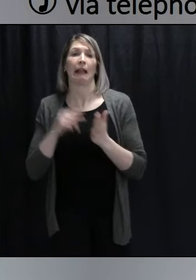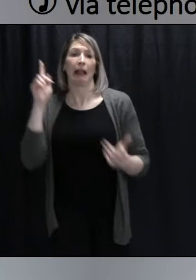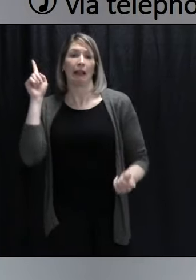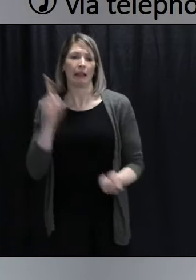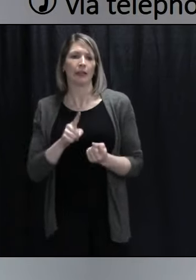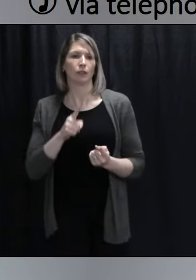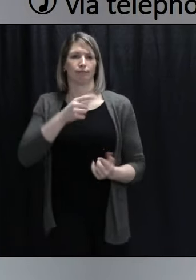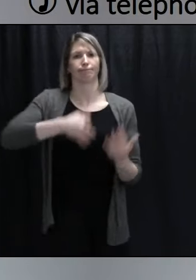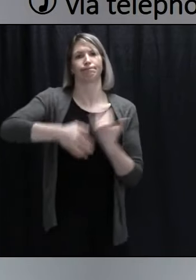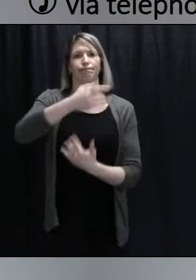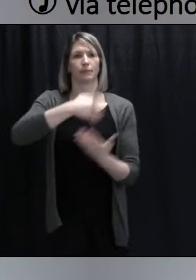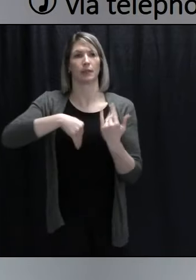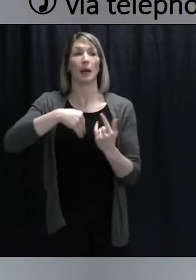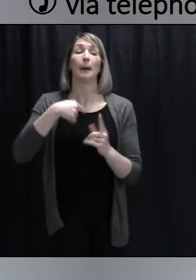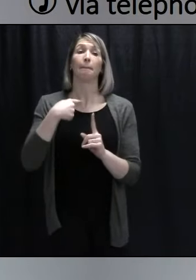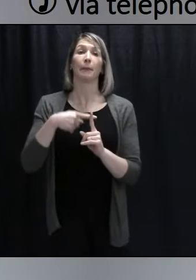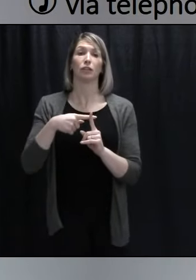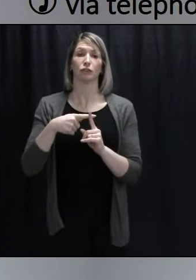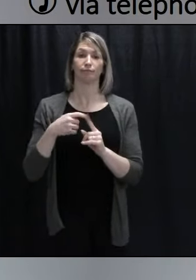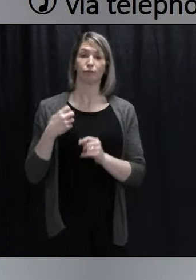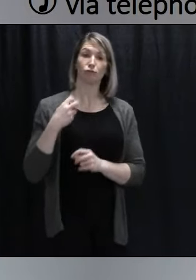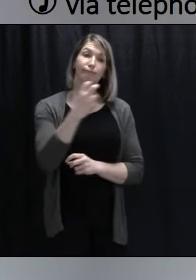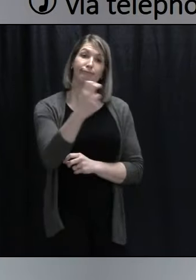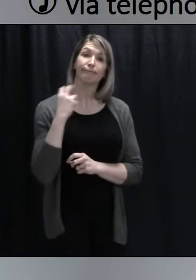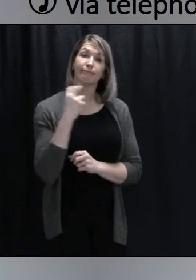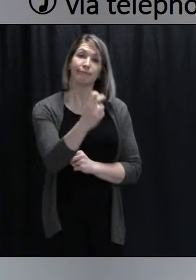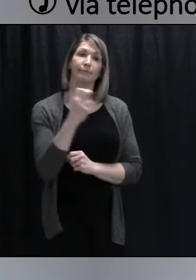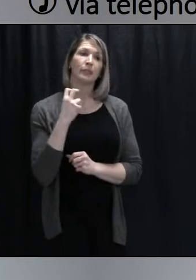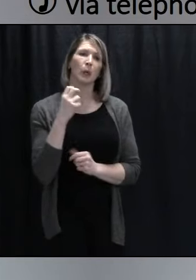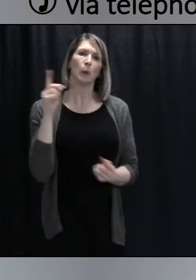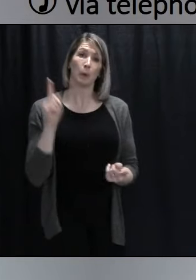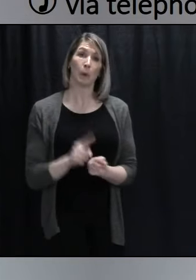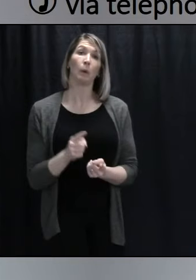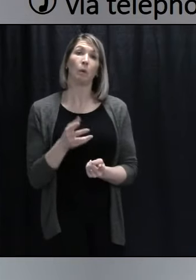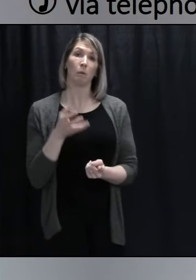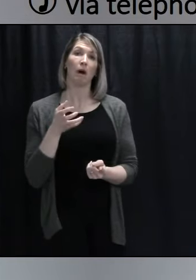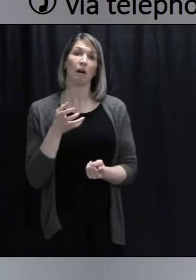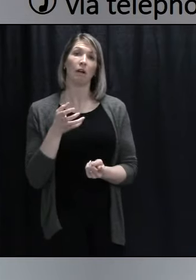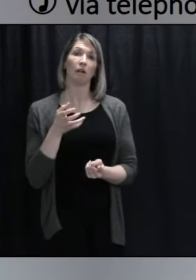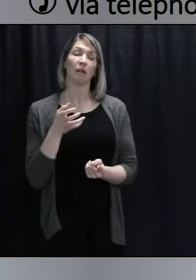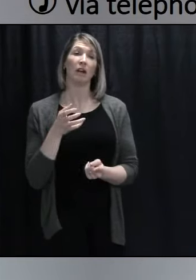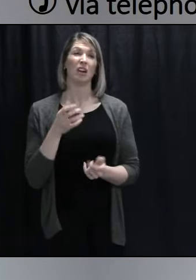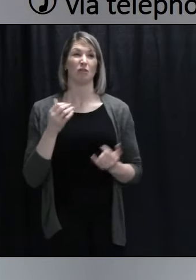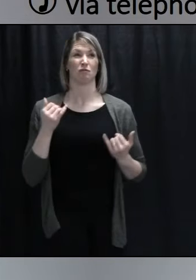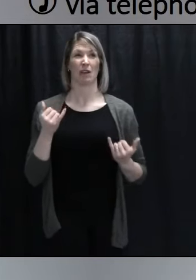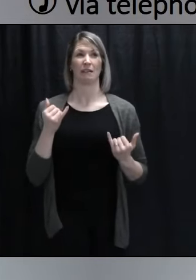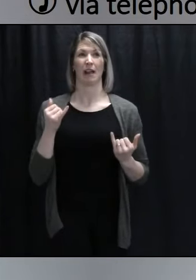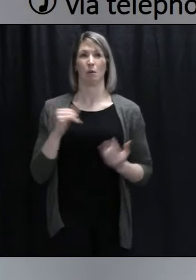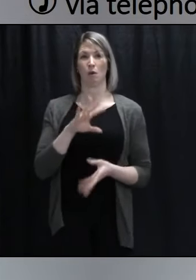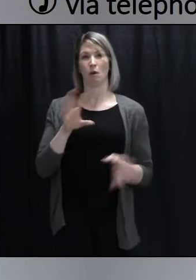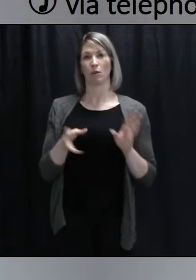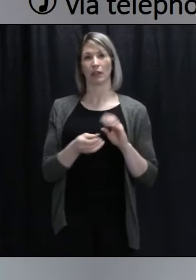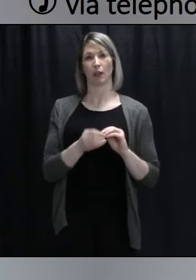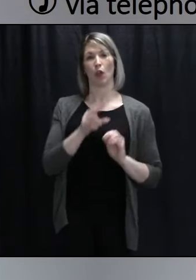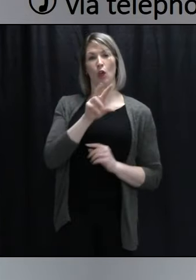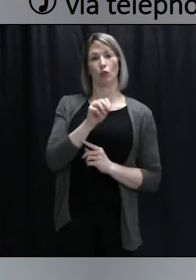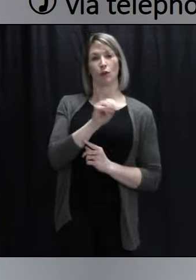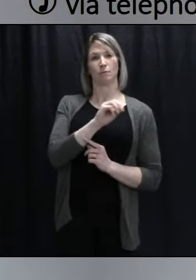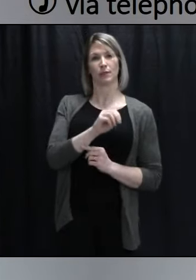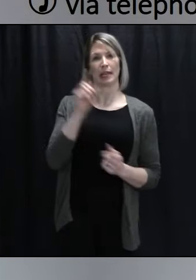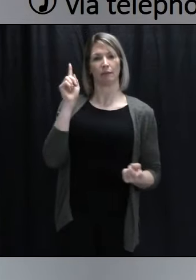travel across Newfoundland and Labrador, anything up to about even 30% in certain sectors.